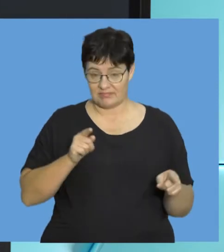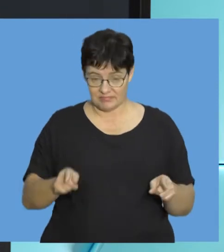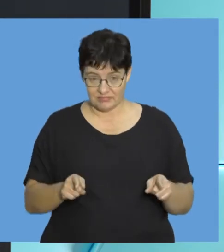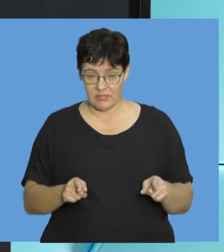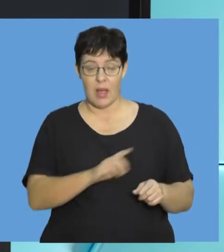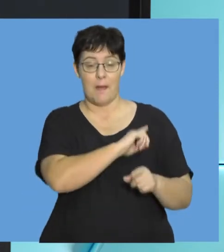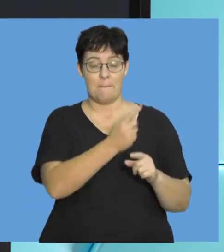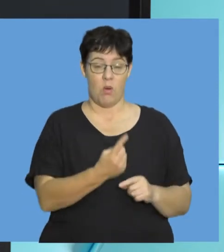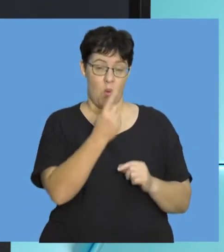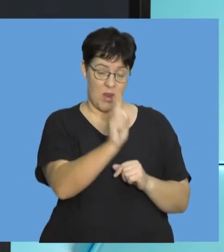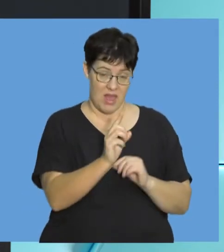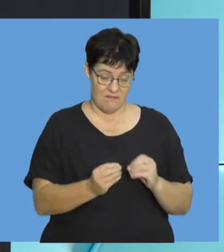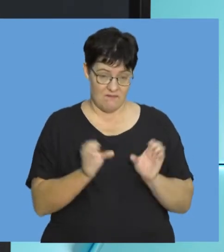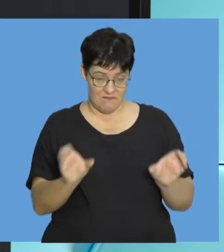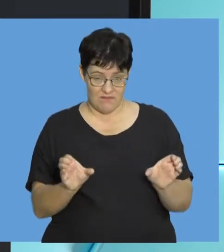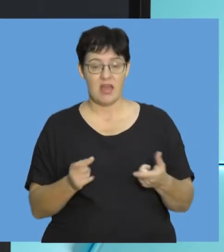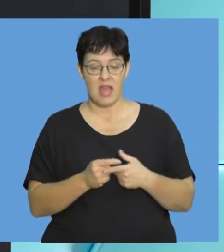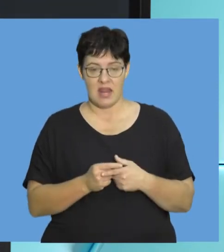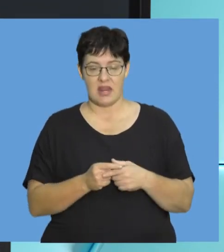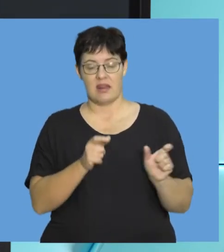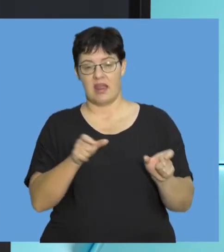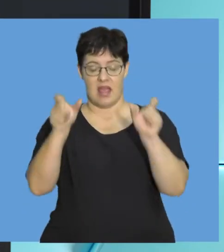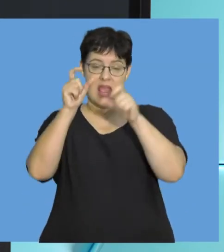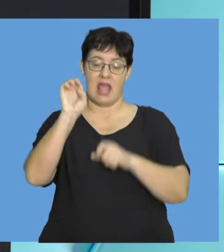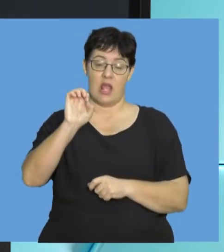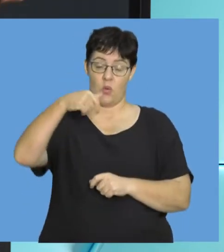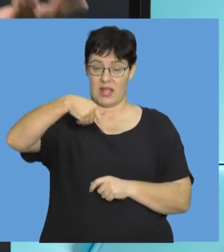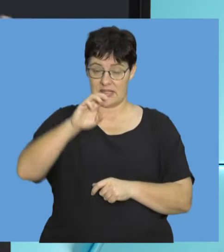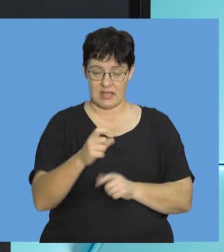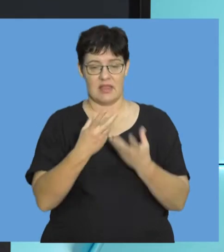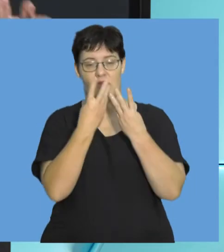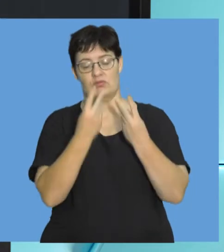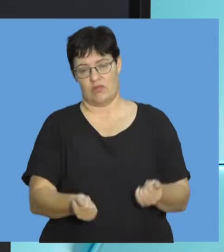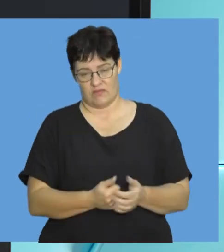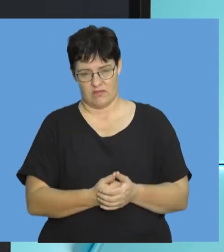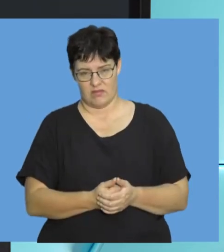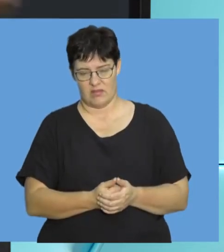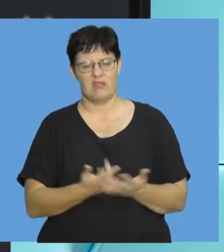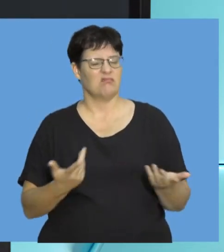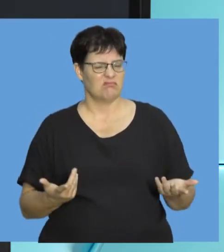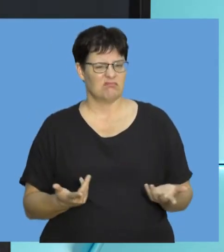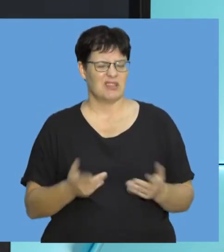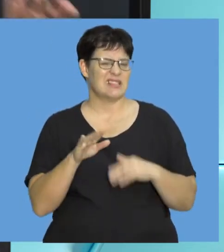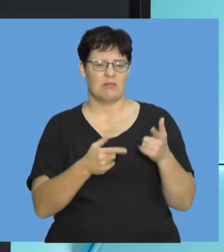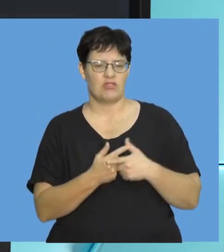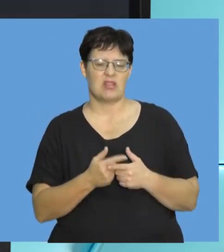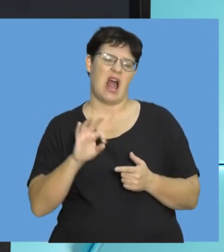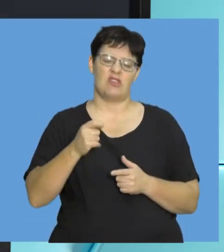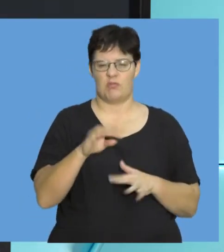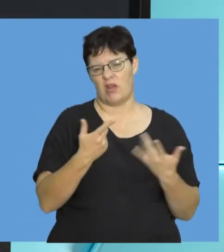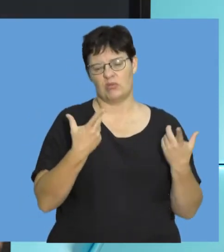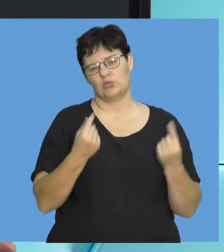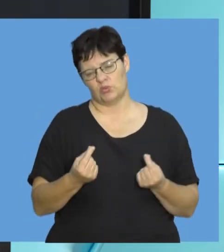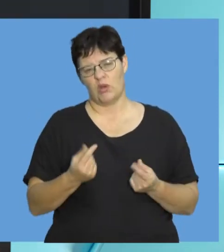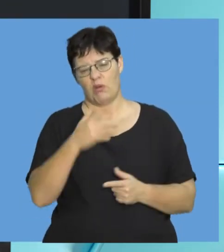one power, equate the exponents, and then solve, right? Solving is not really a step, it's just algebra. It's you